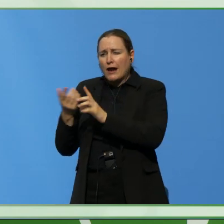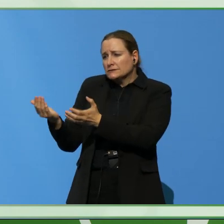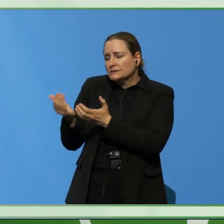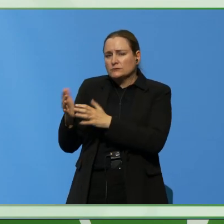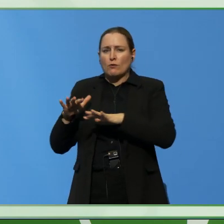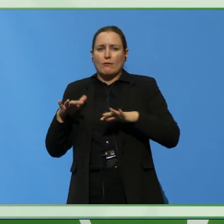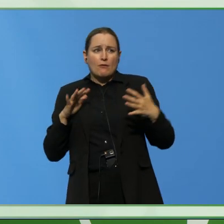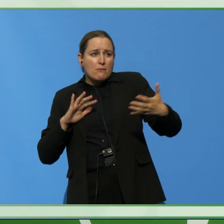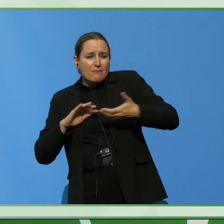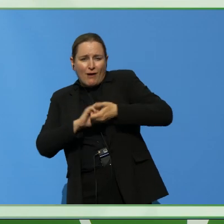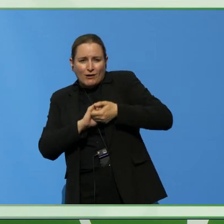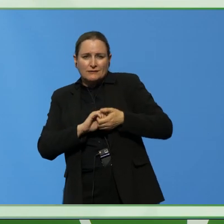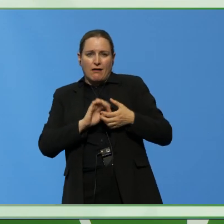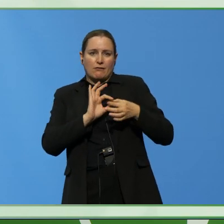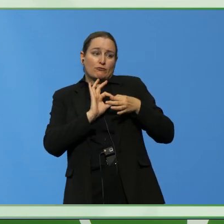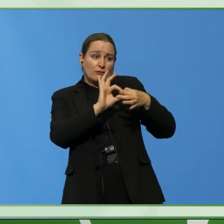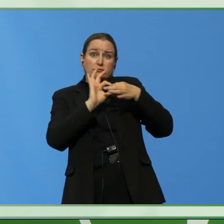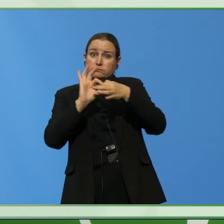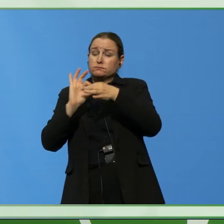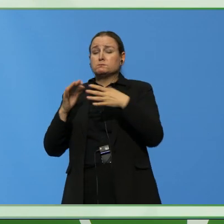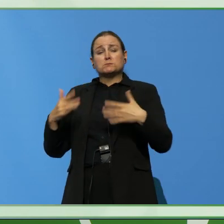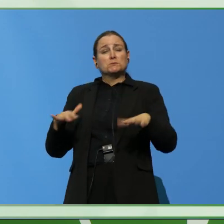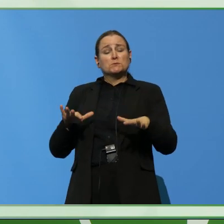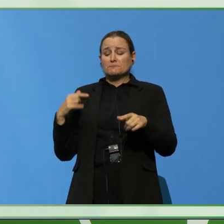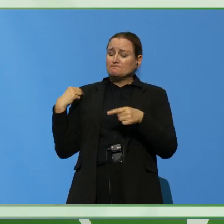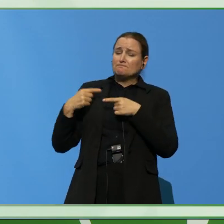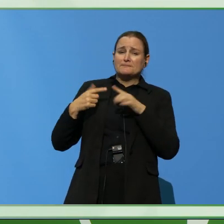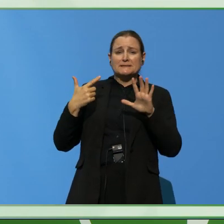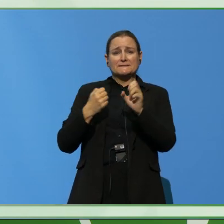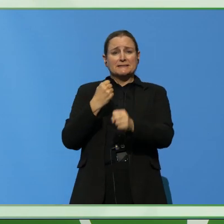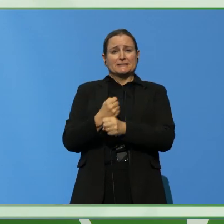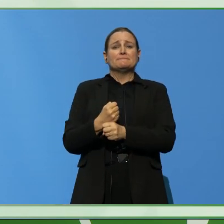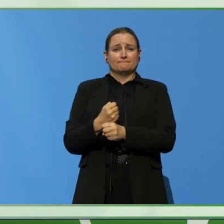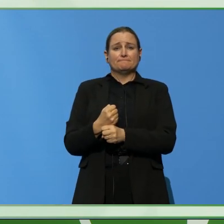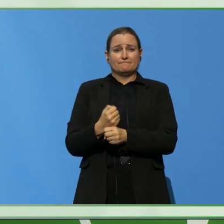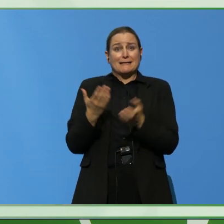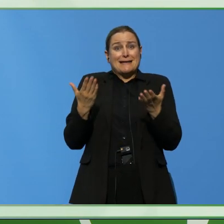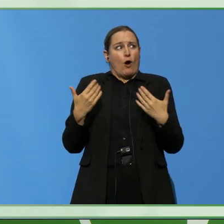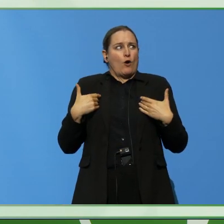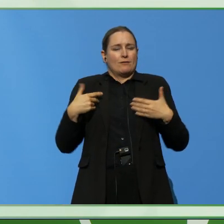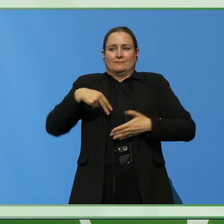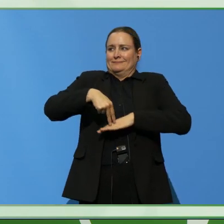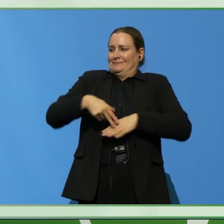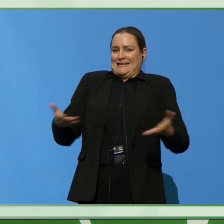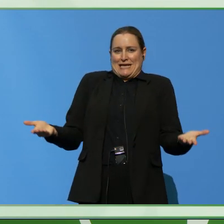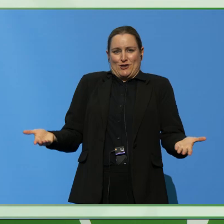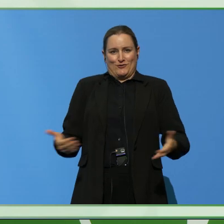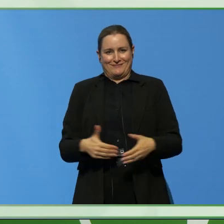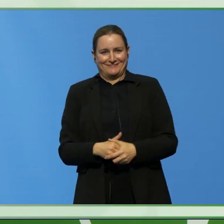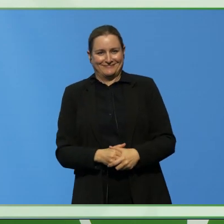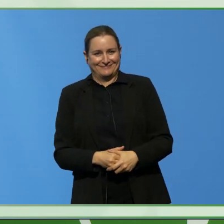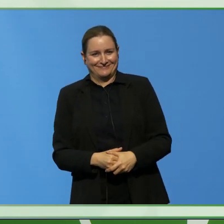built over the last 7 years that has brought me to the global stage. And I really want to take this opportunity